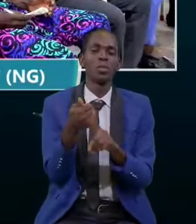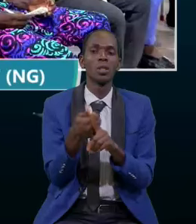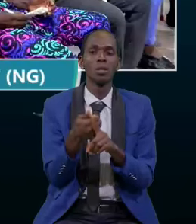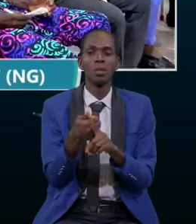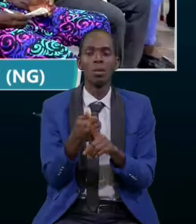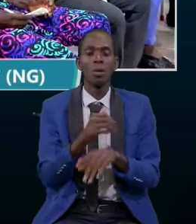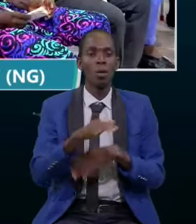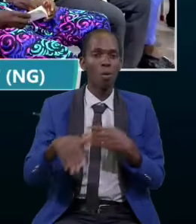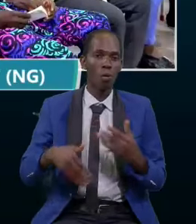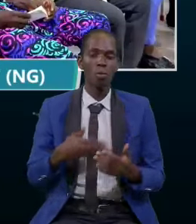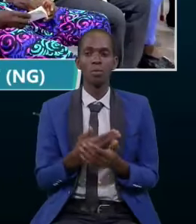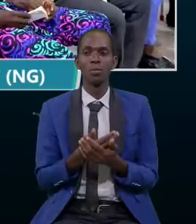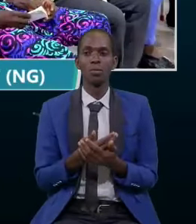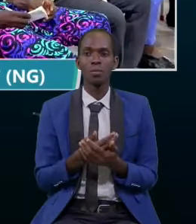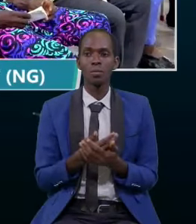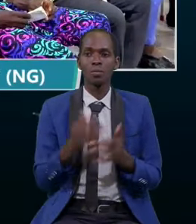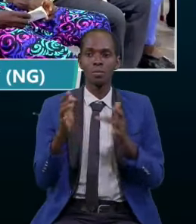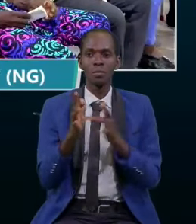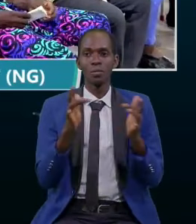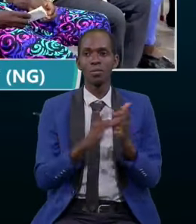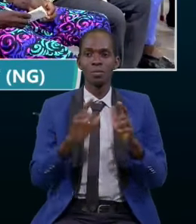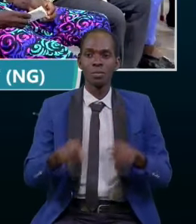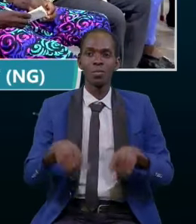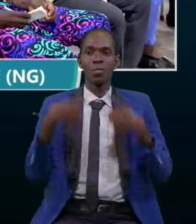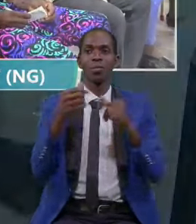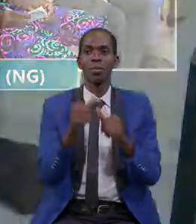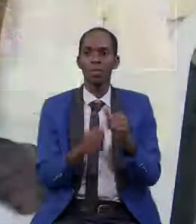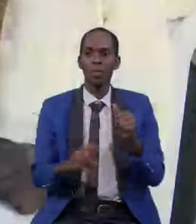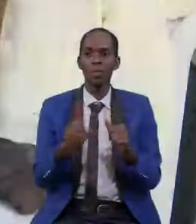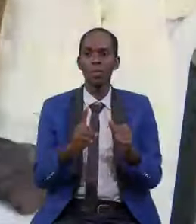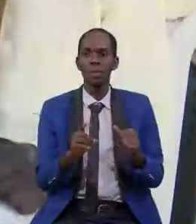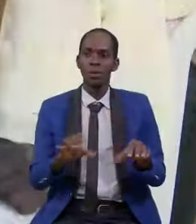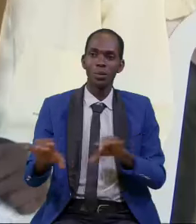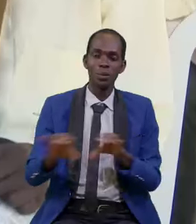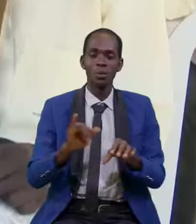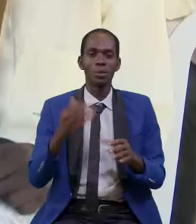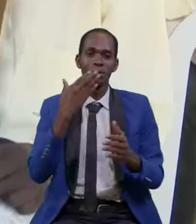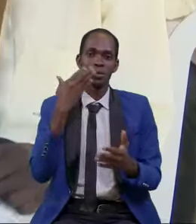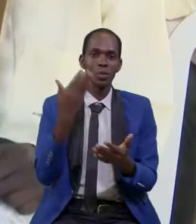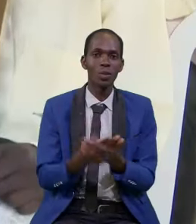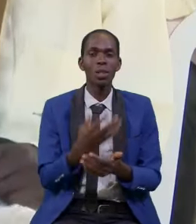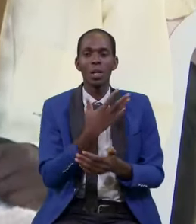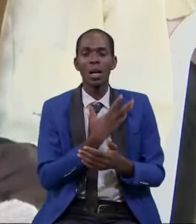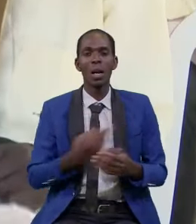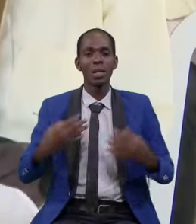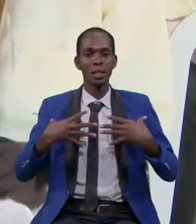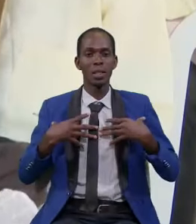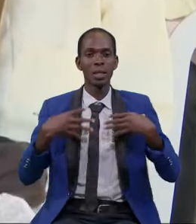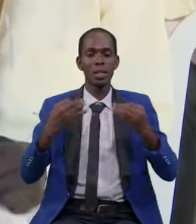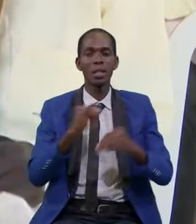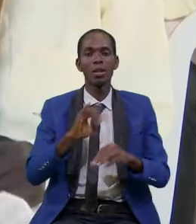Satan. Jesus went about doing good and healing all that